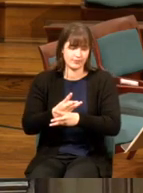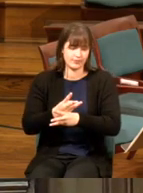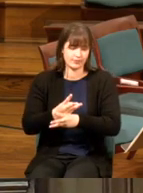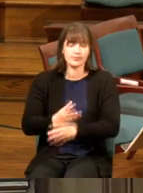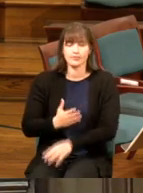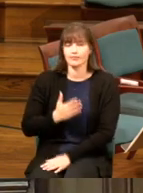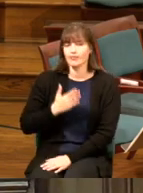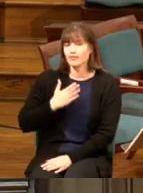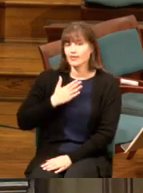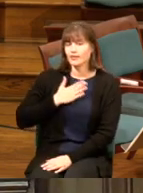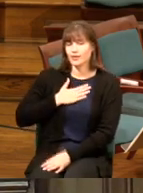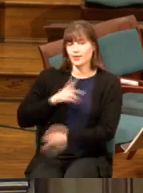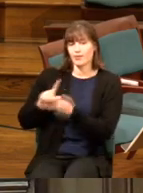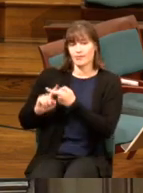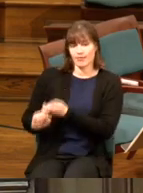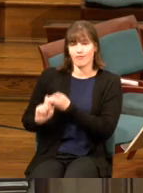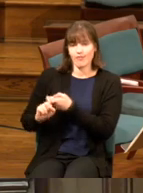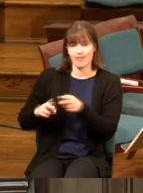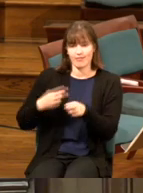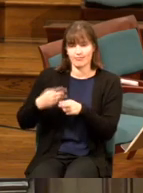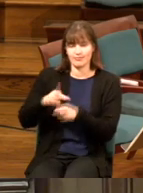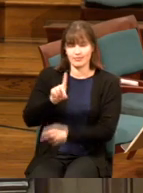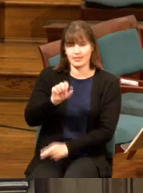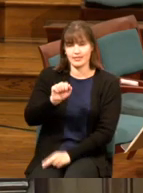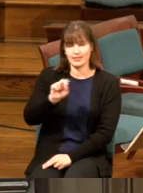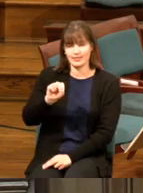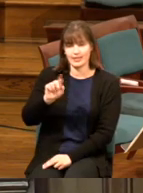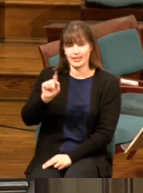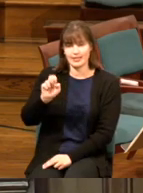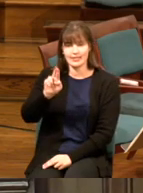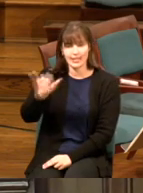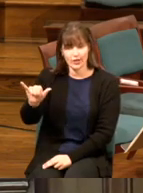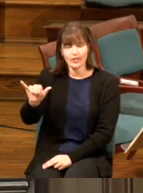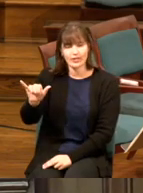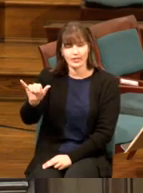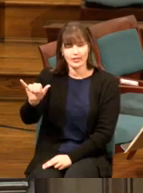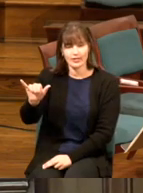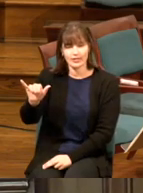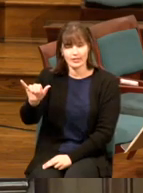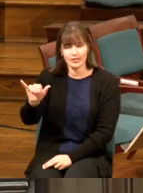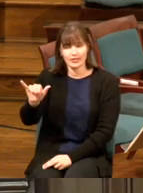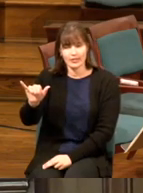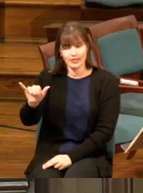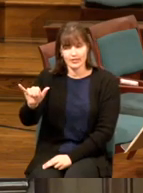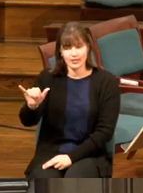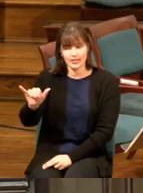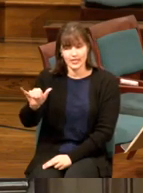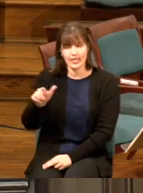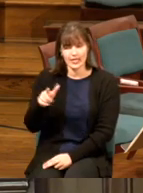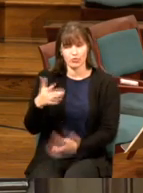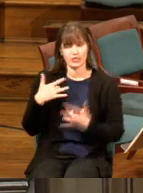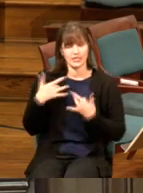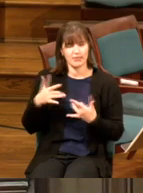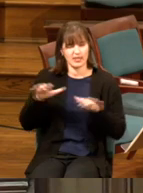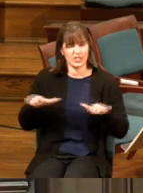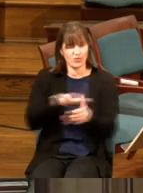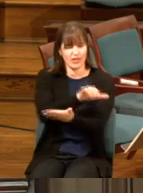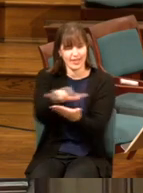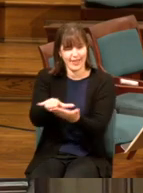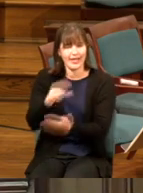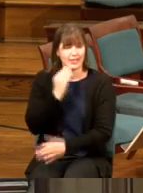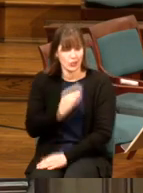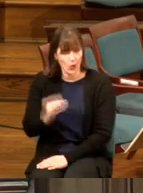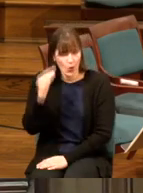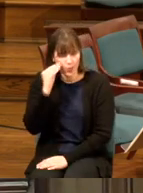My friend Dan Terry had a habit of doing that back home. As we served families at the